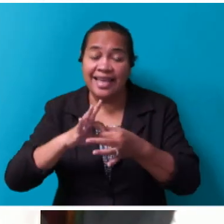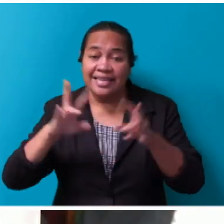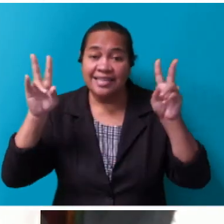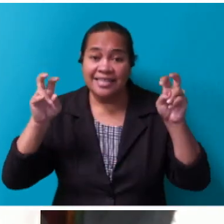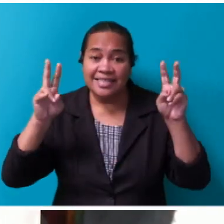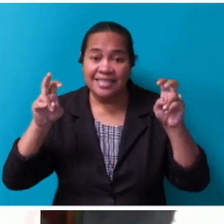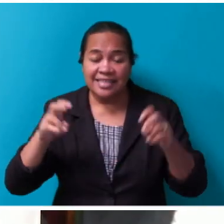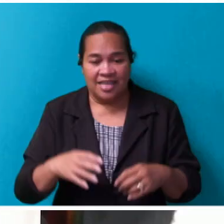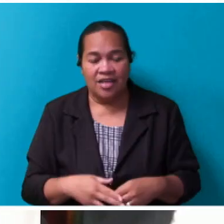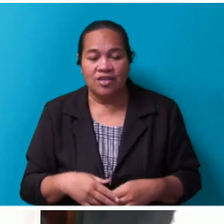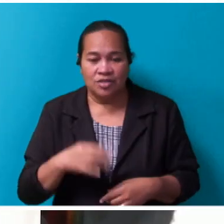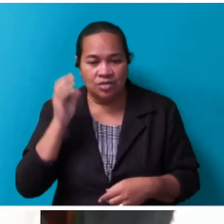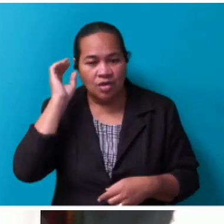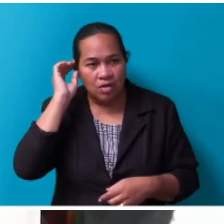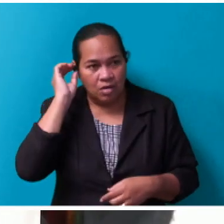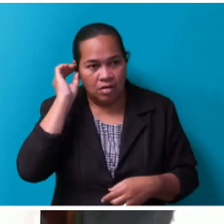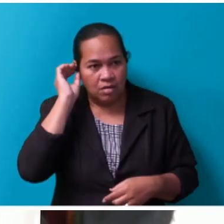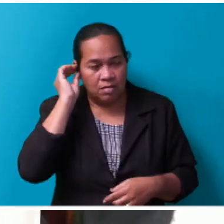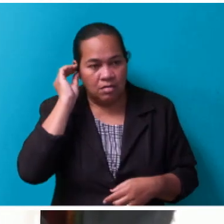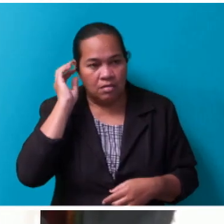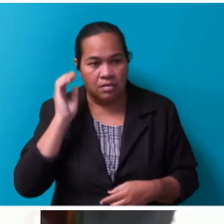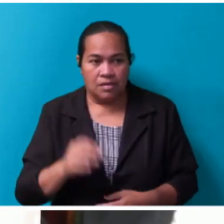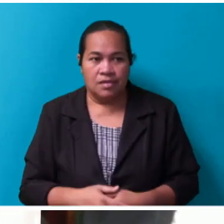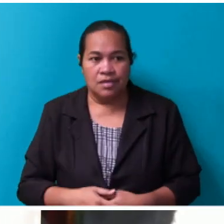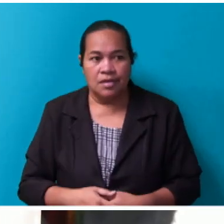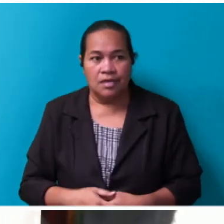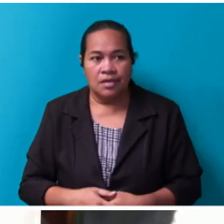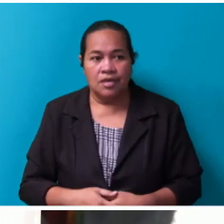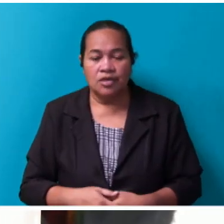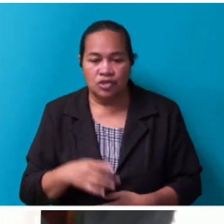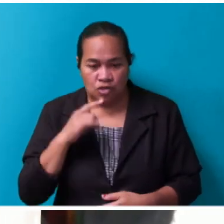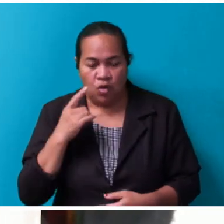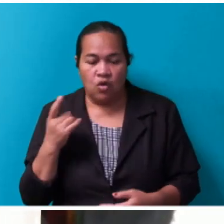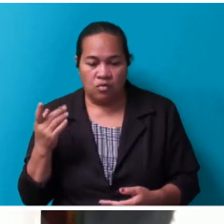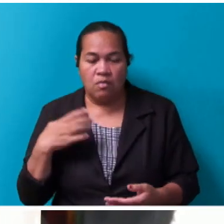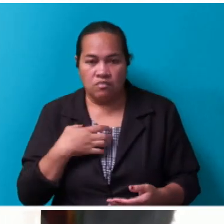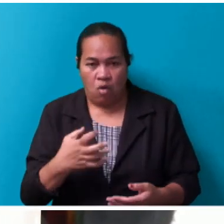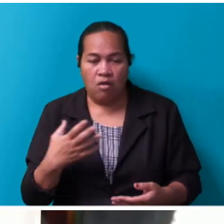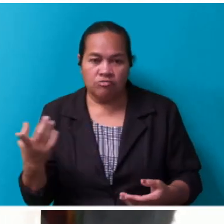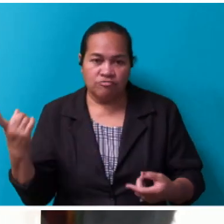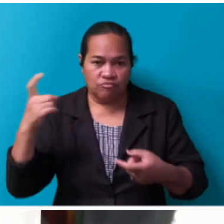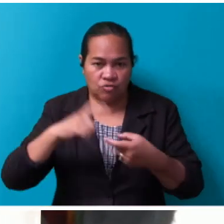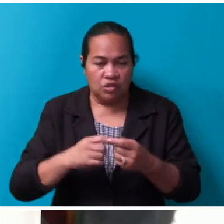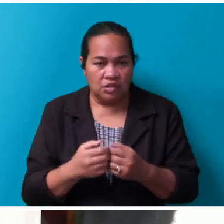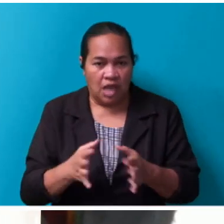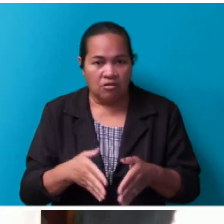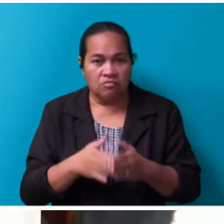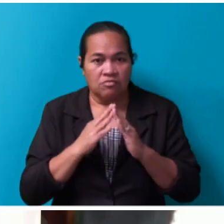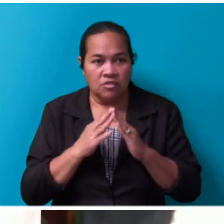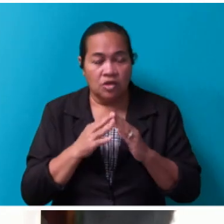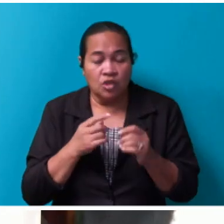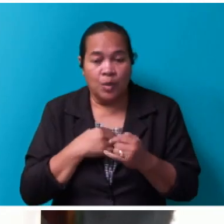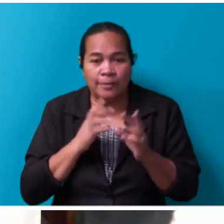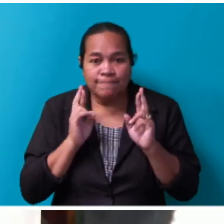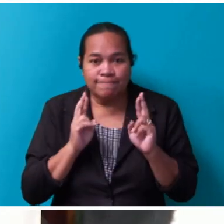further redundancy, Honorable Speaker, to this industry. And so we are very hopeful